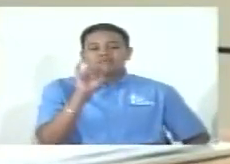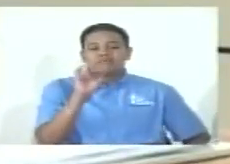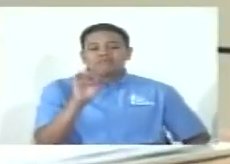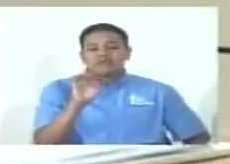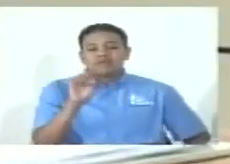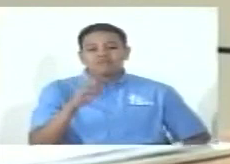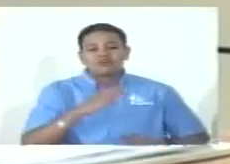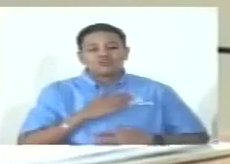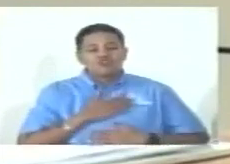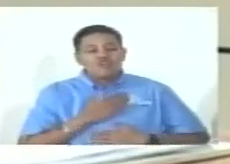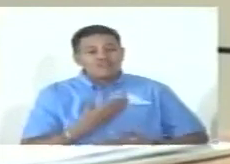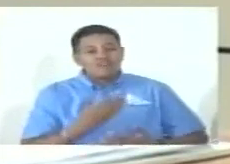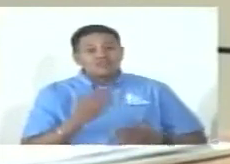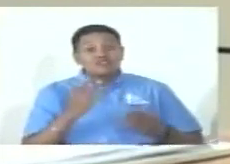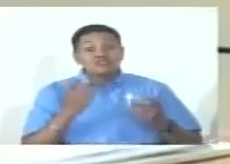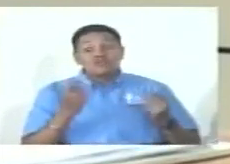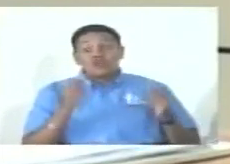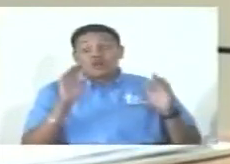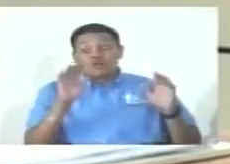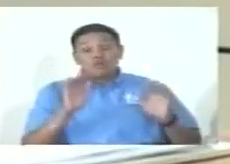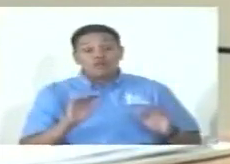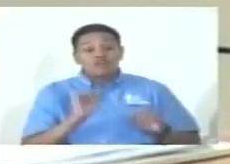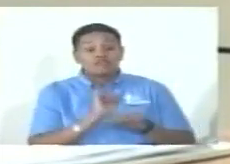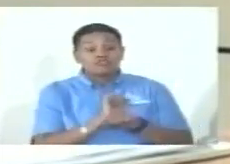wonderful job in steering the committee.